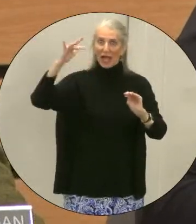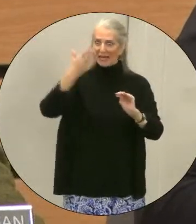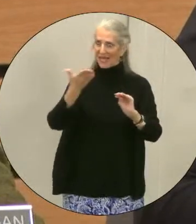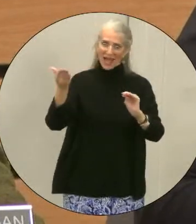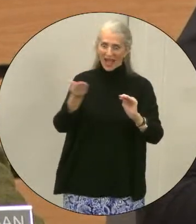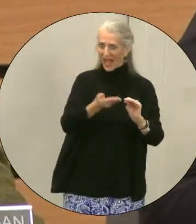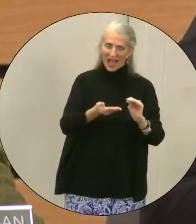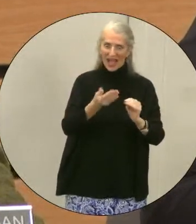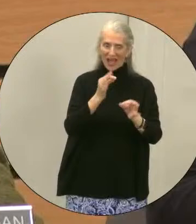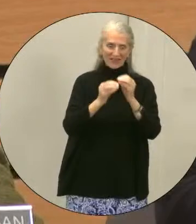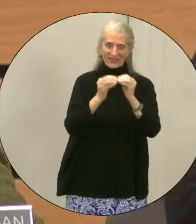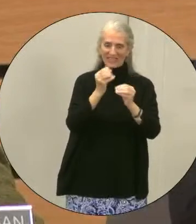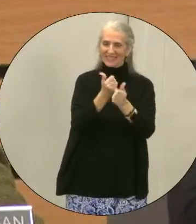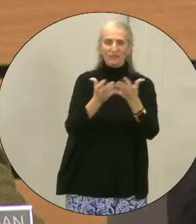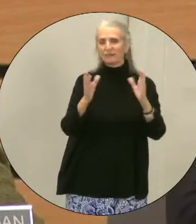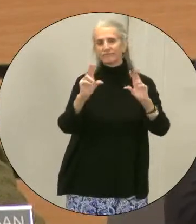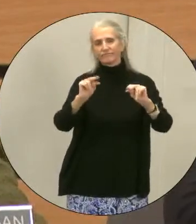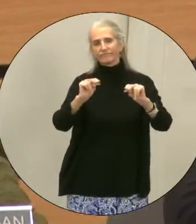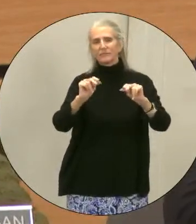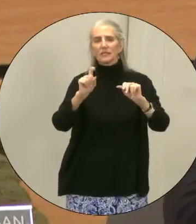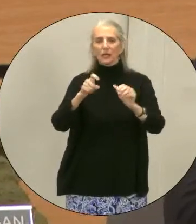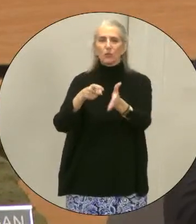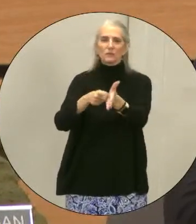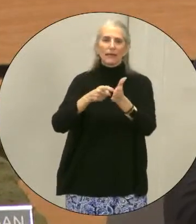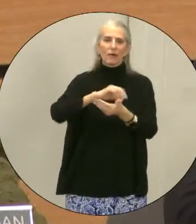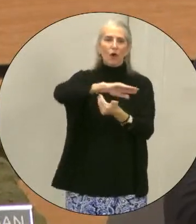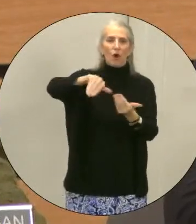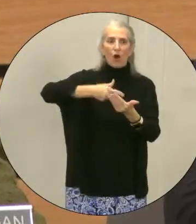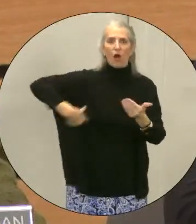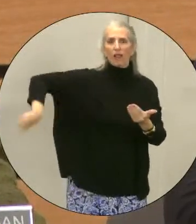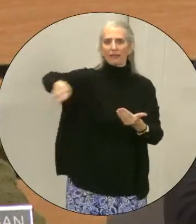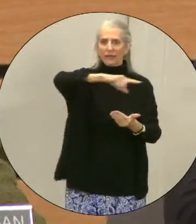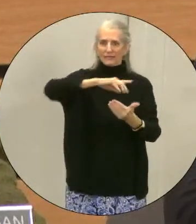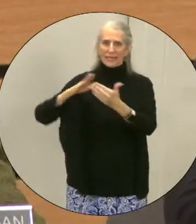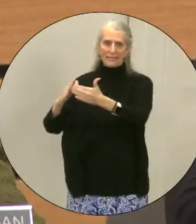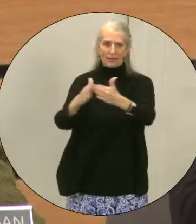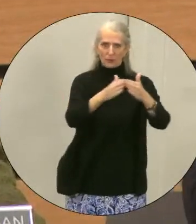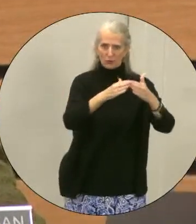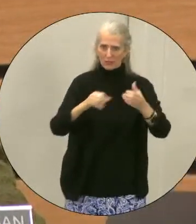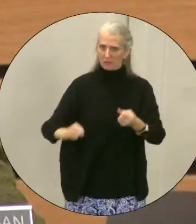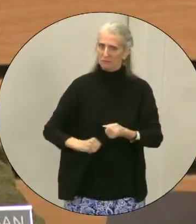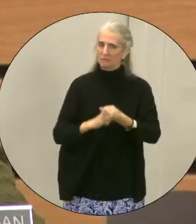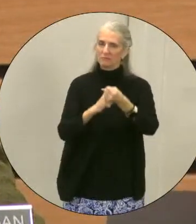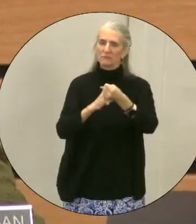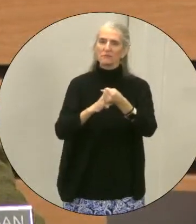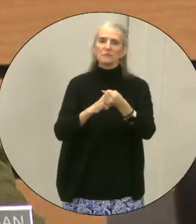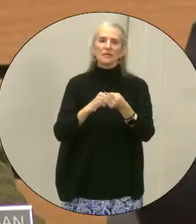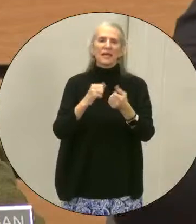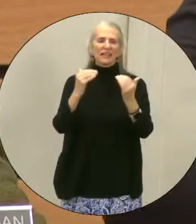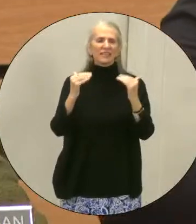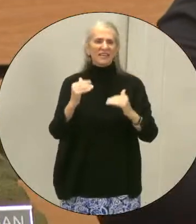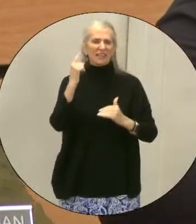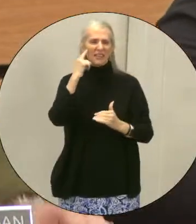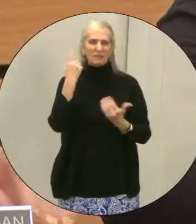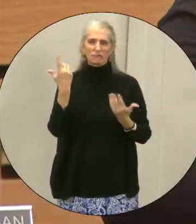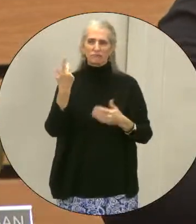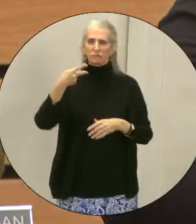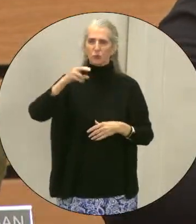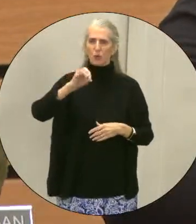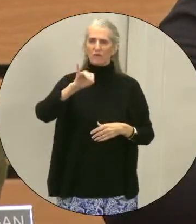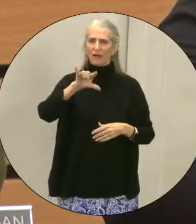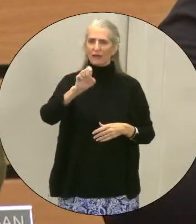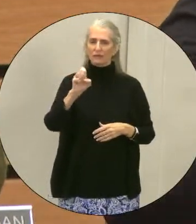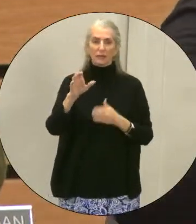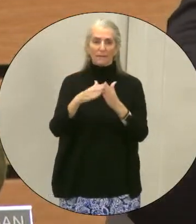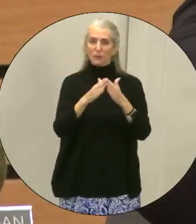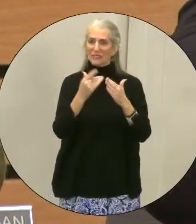take all of us. It's going to take a community. But then I think about the profile. What does the community want? The community said they